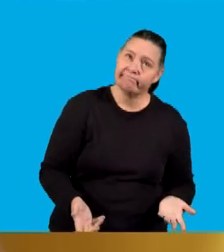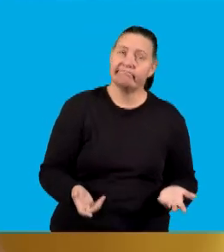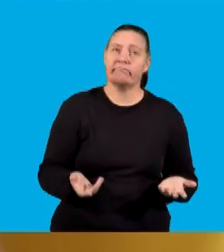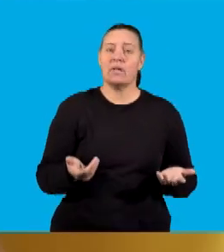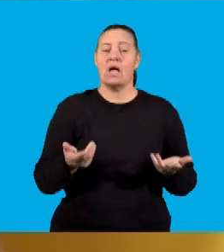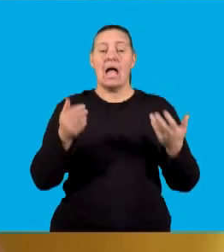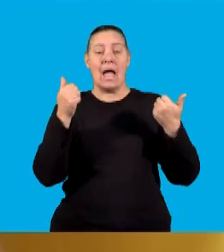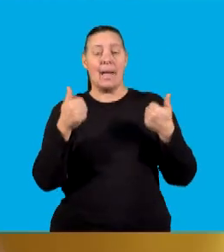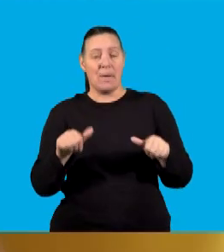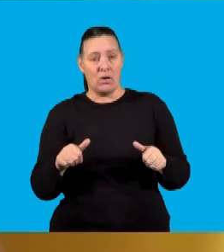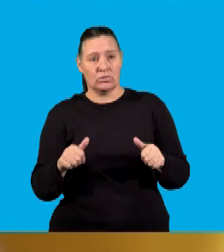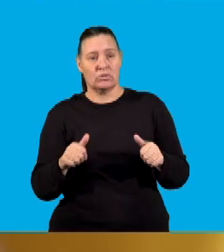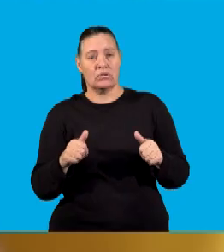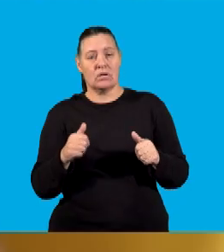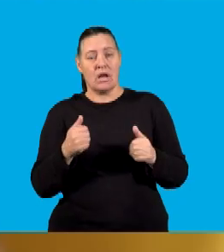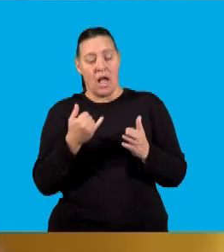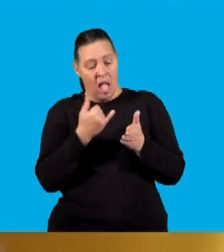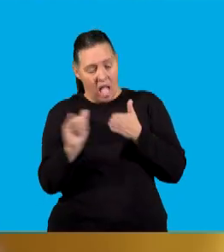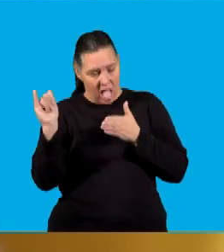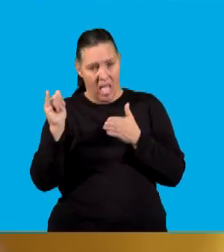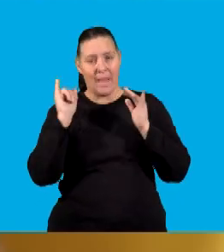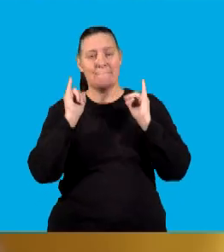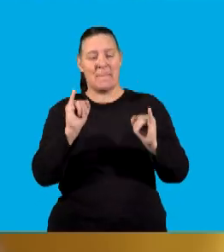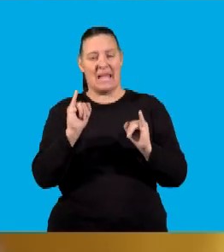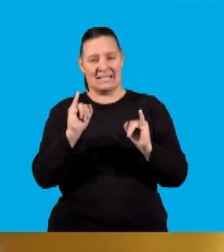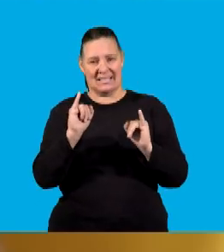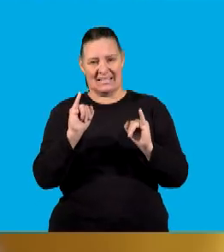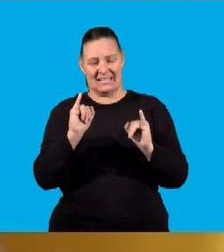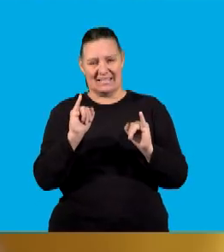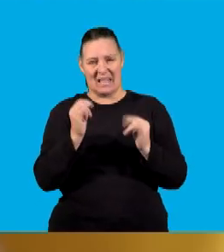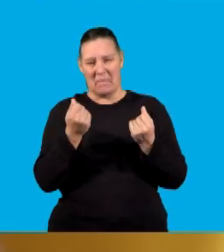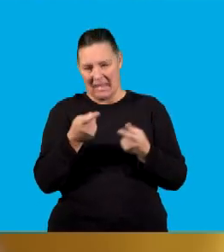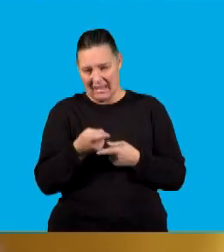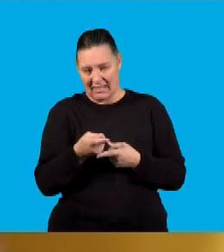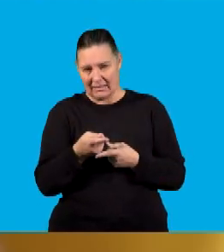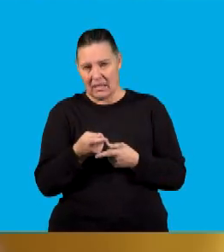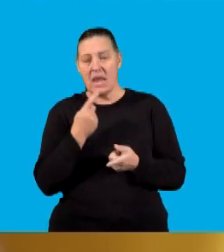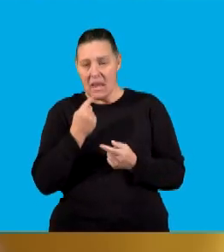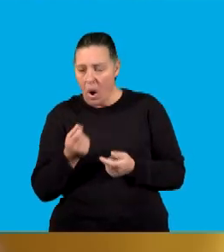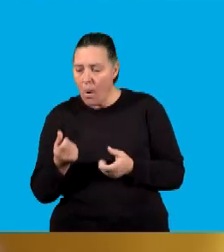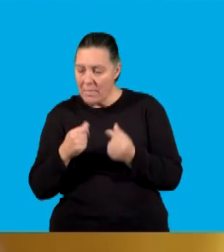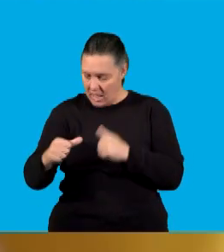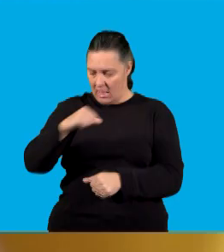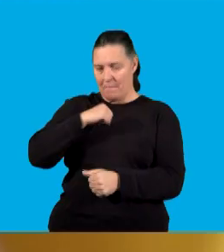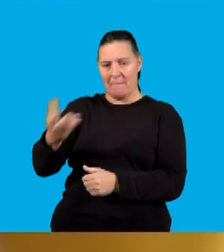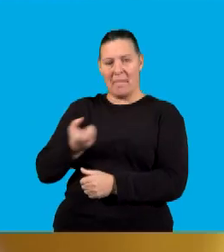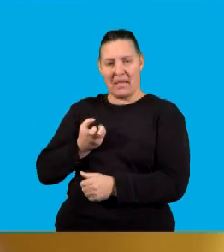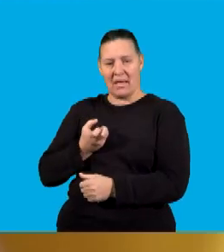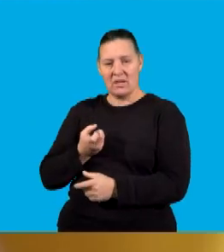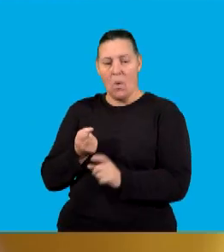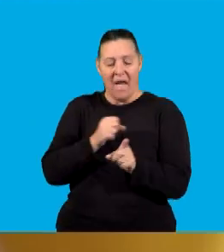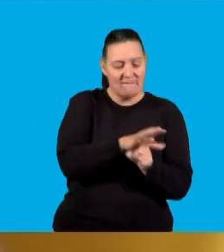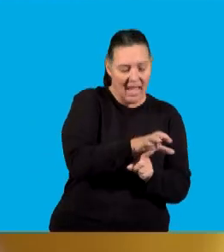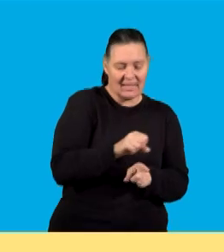When an amount is written off as a bad debt in the previous year and we recover that amount, it affects